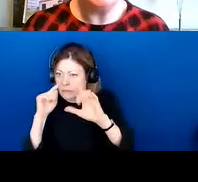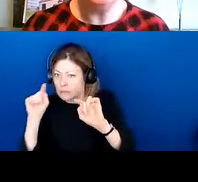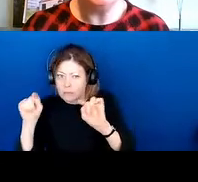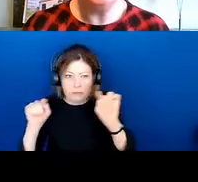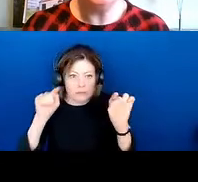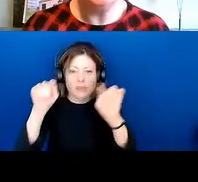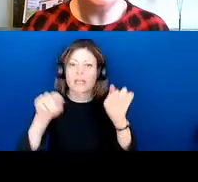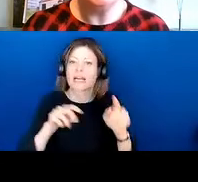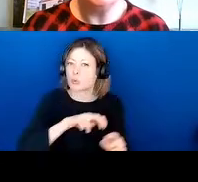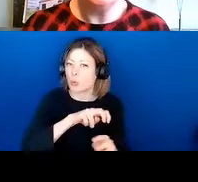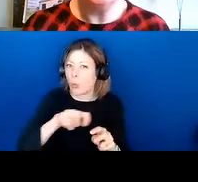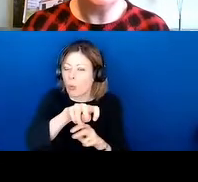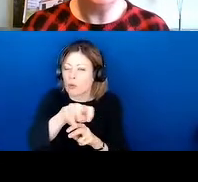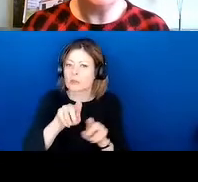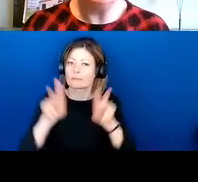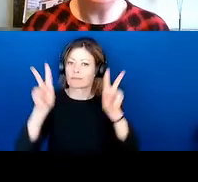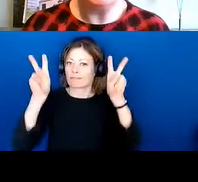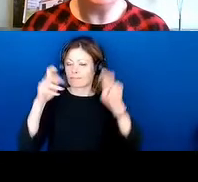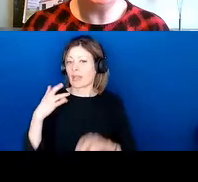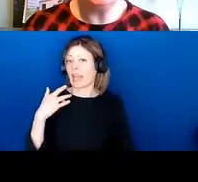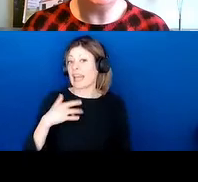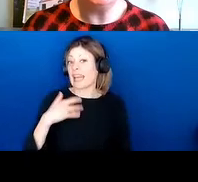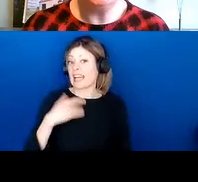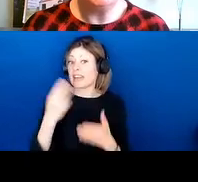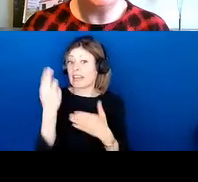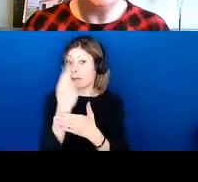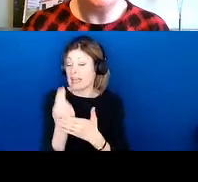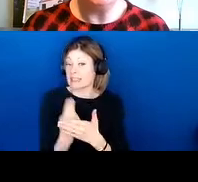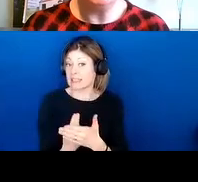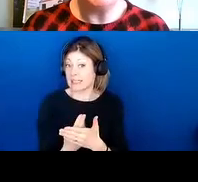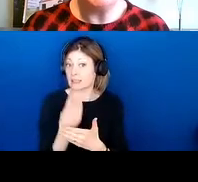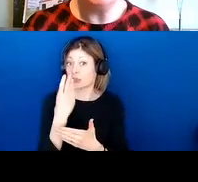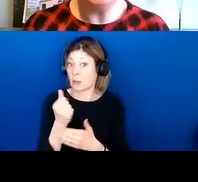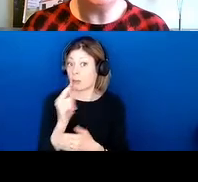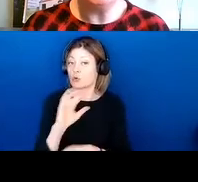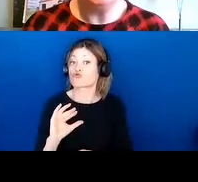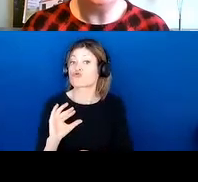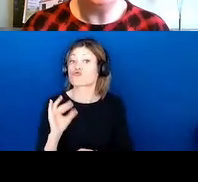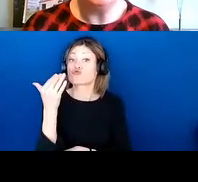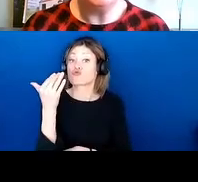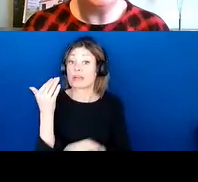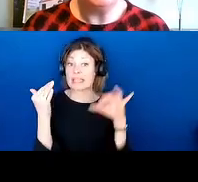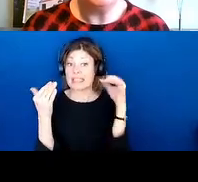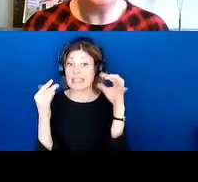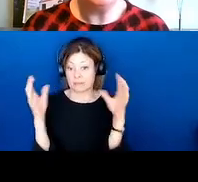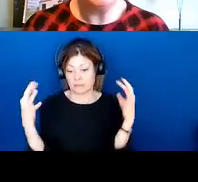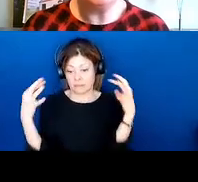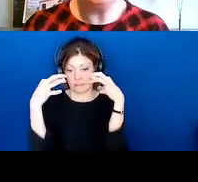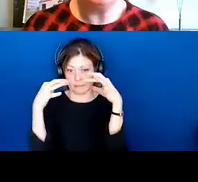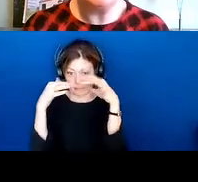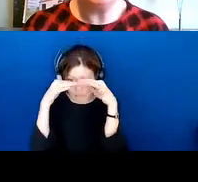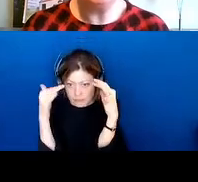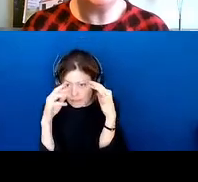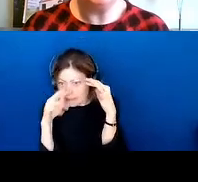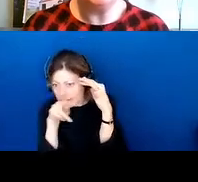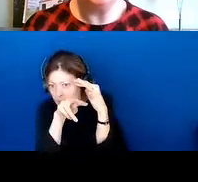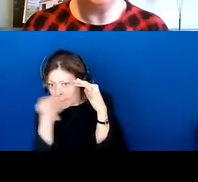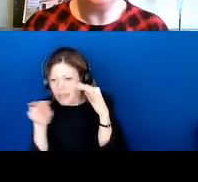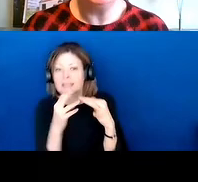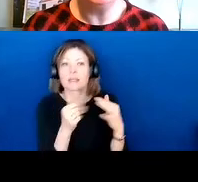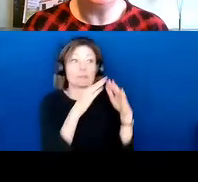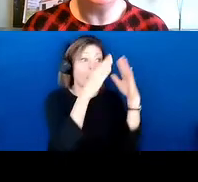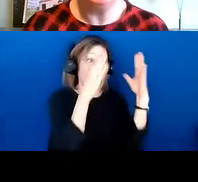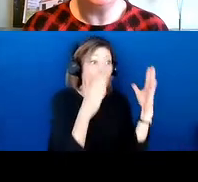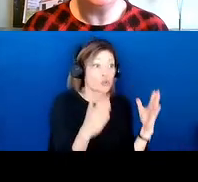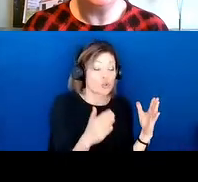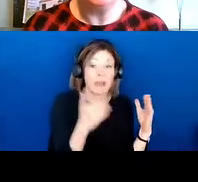Living paintings, some framed by trees, others by arches. A surprise around each corner.